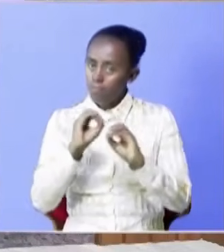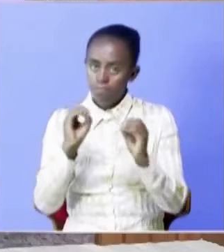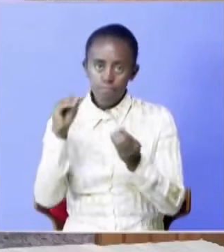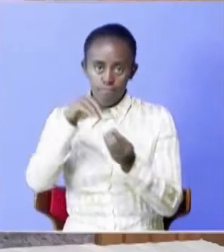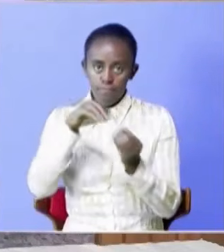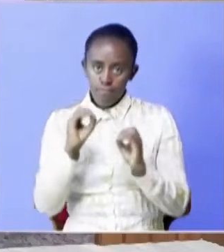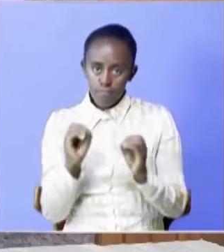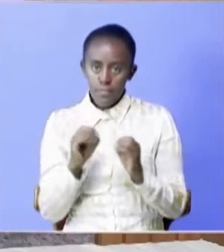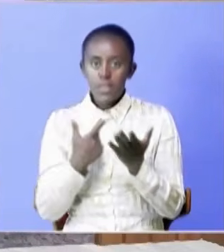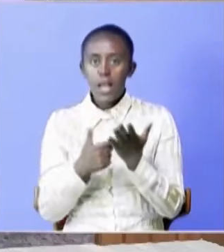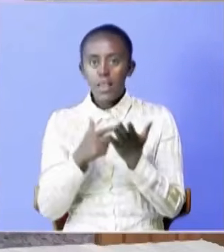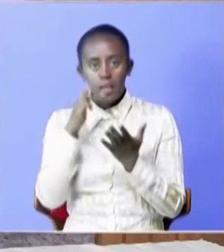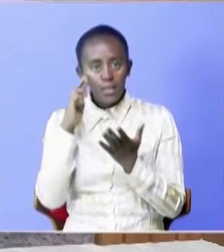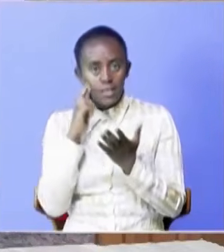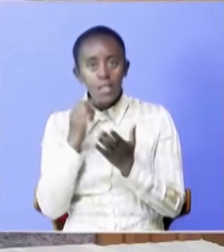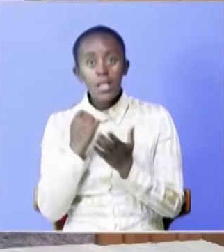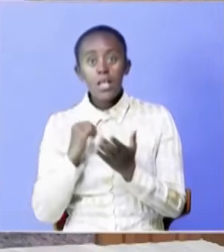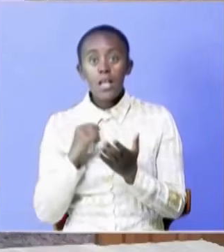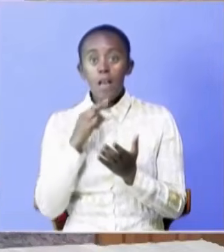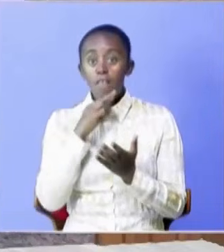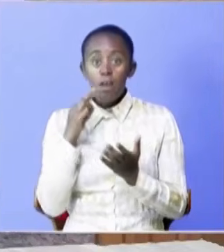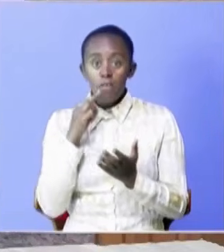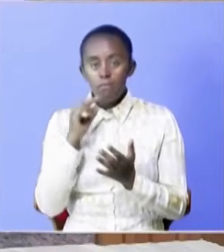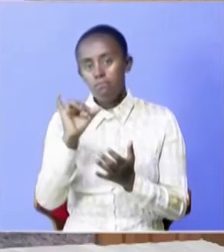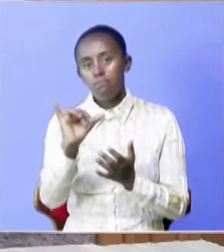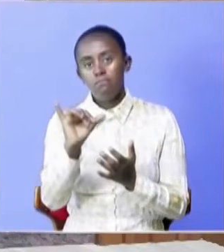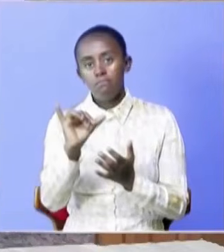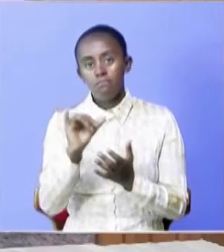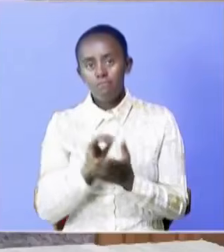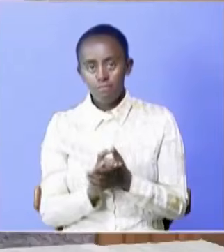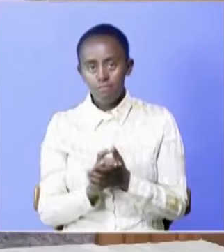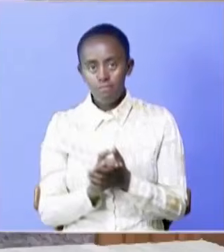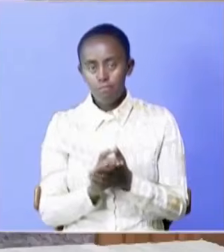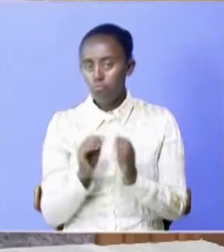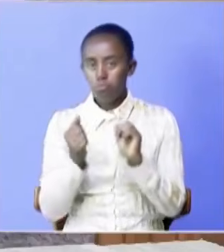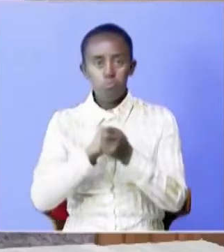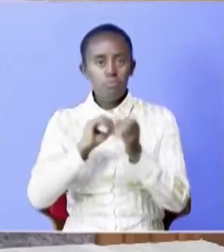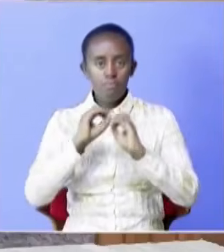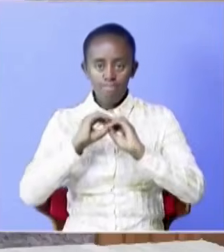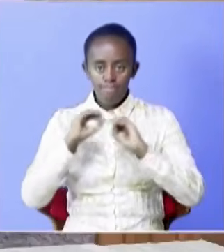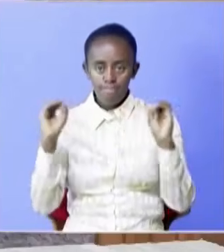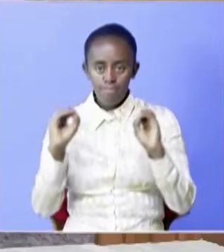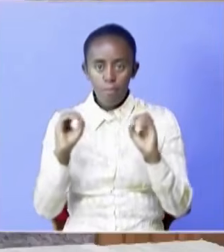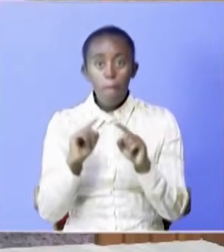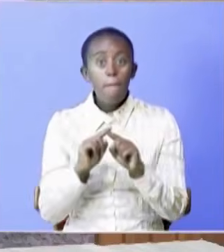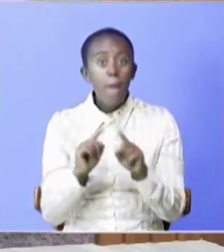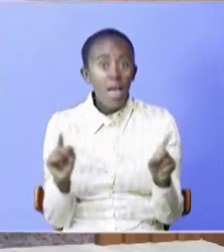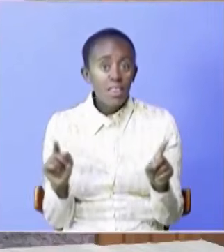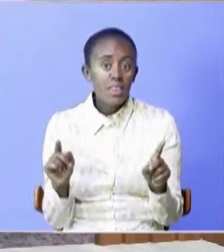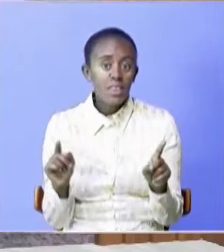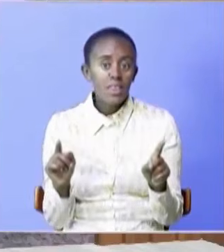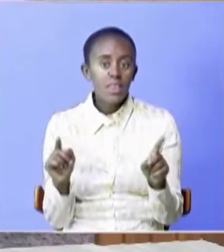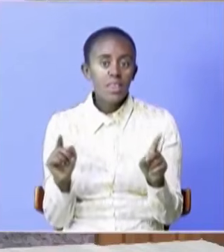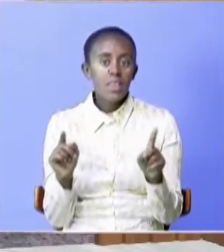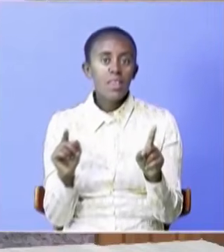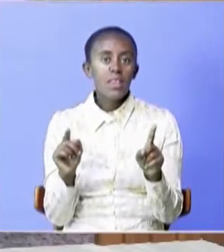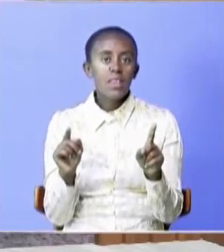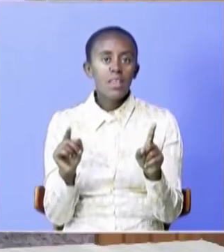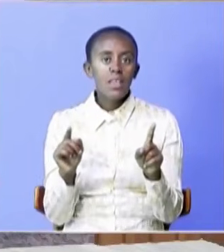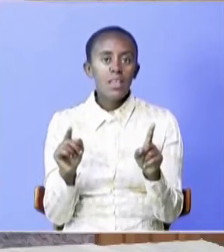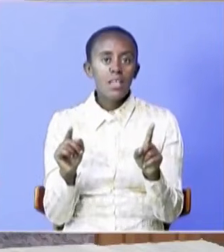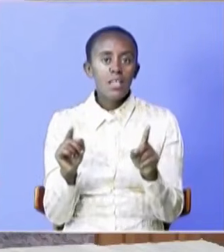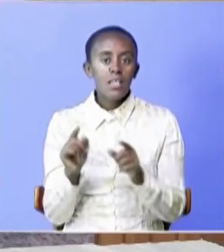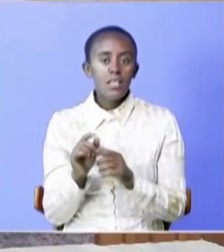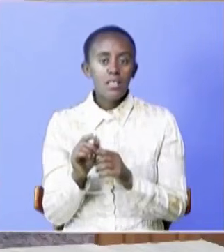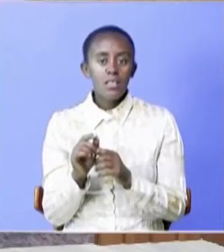if that is the case, our verb is as it is. It does not change. But if, for example,